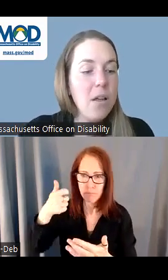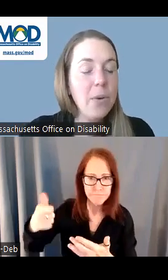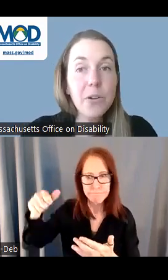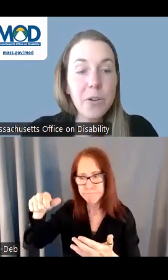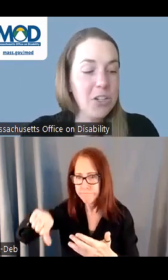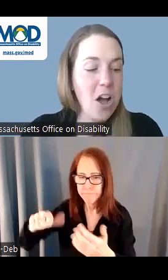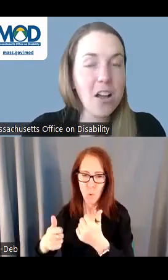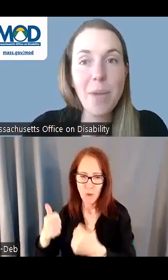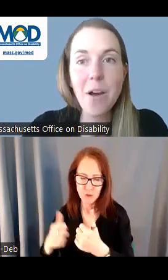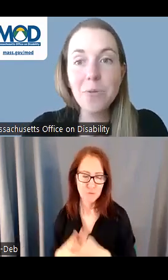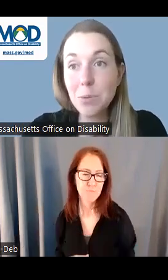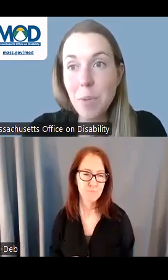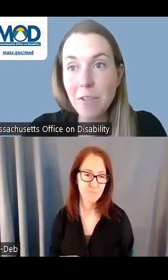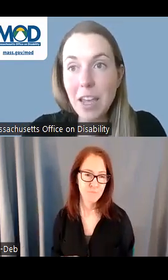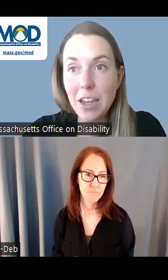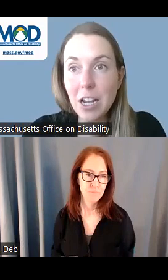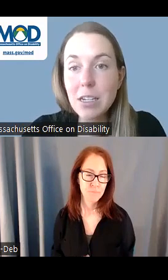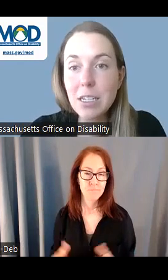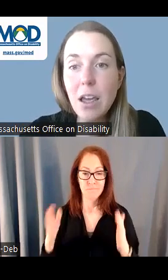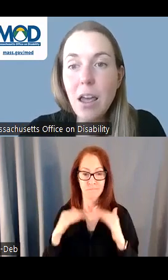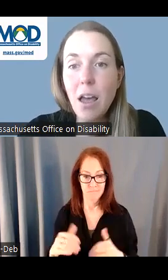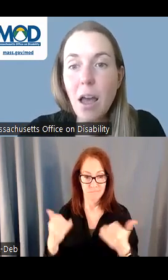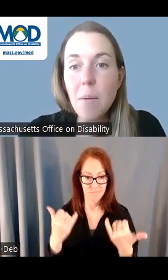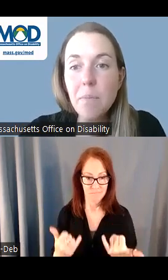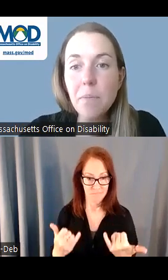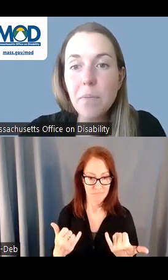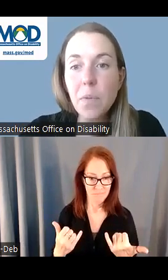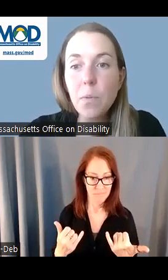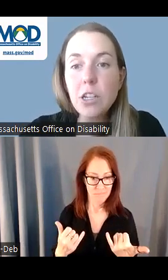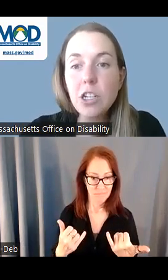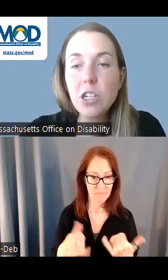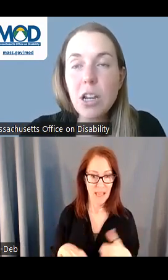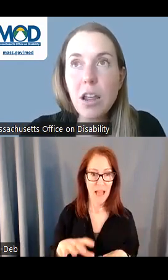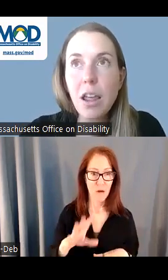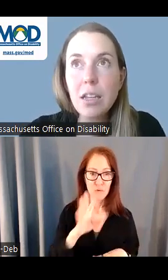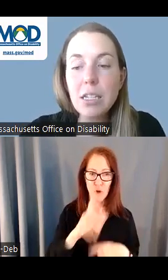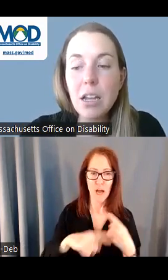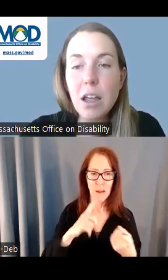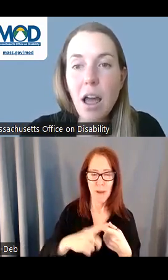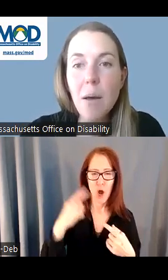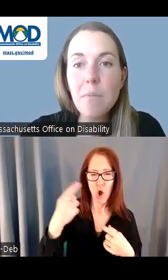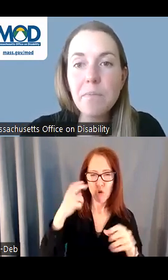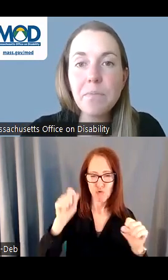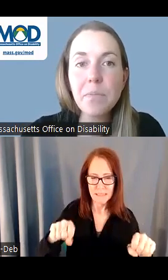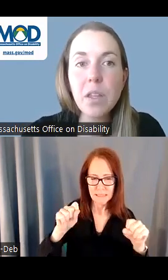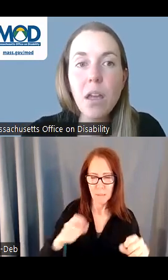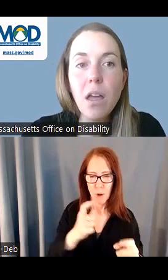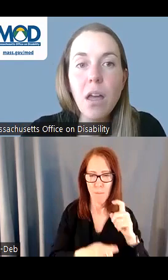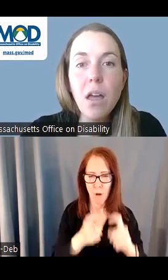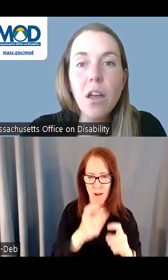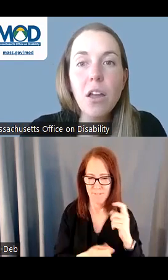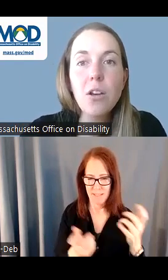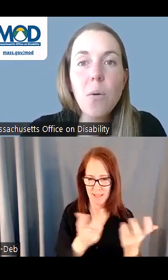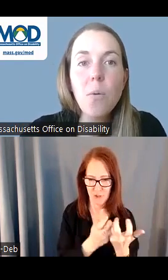Now we are going to talk about reasonable modifications, which is,